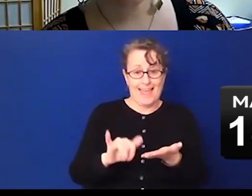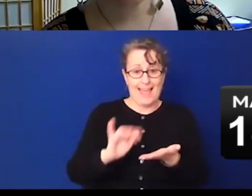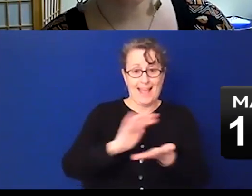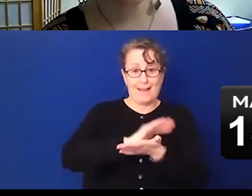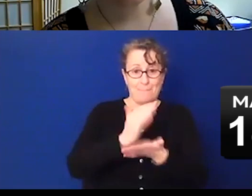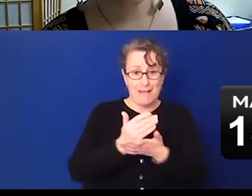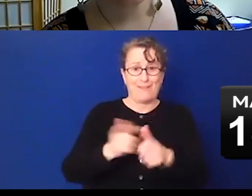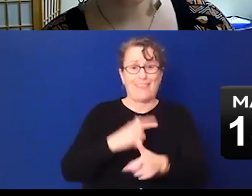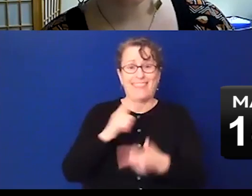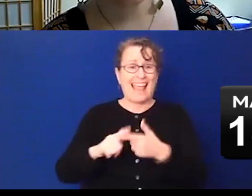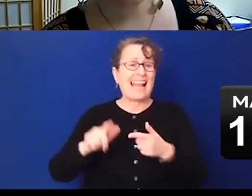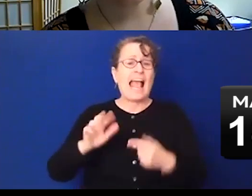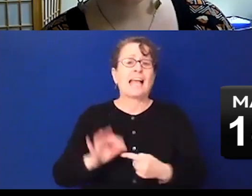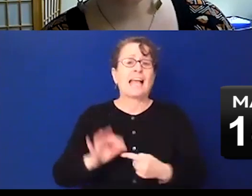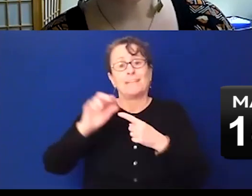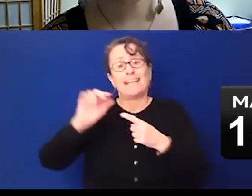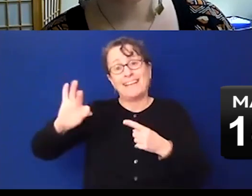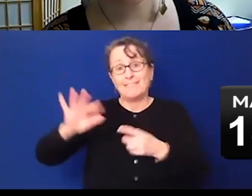circumstances,